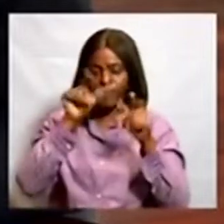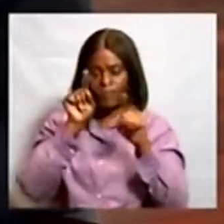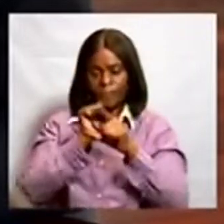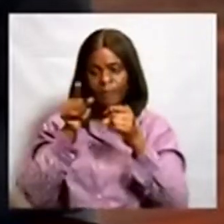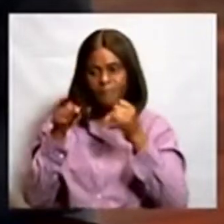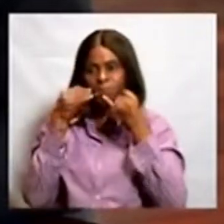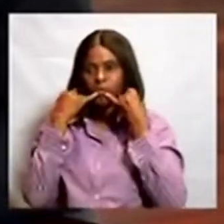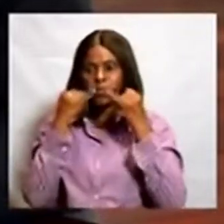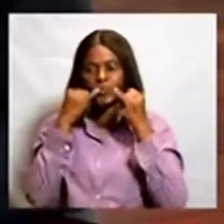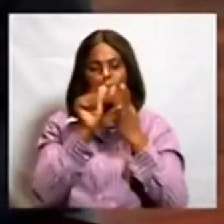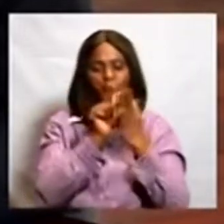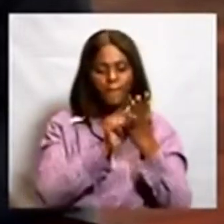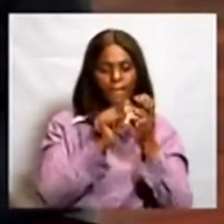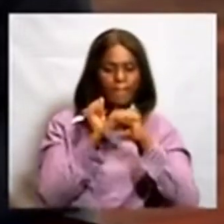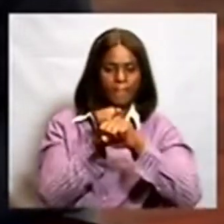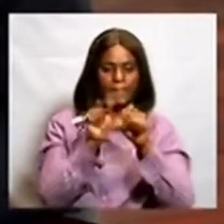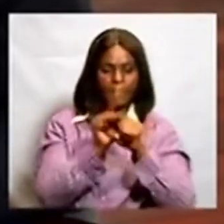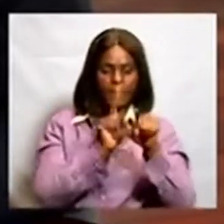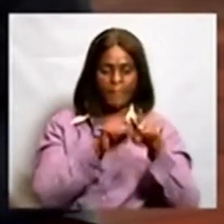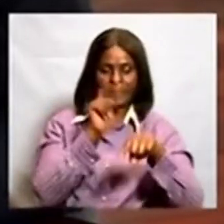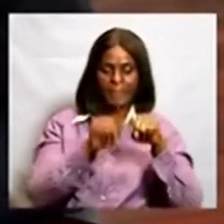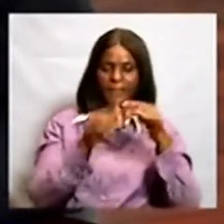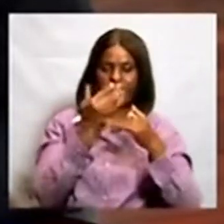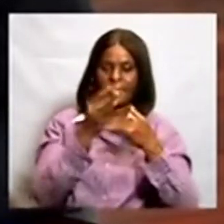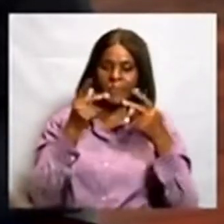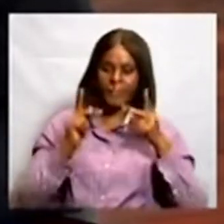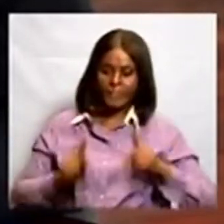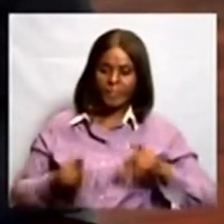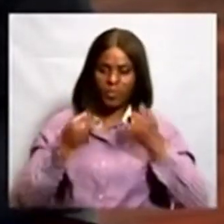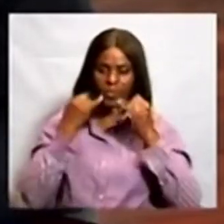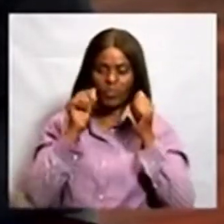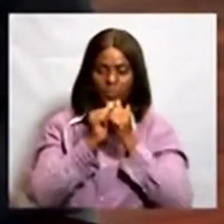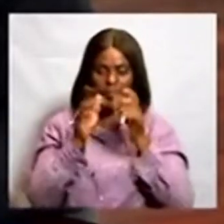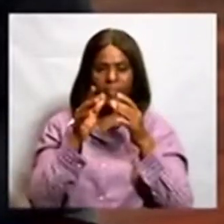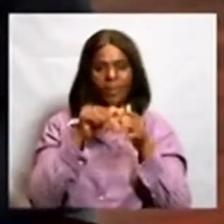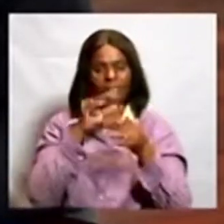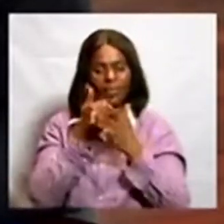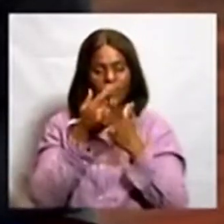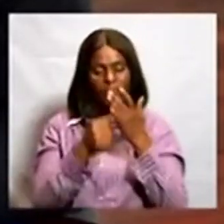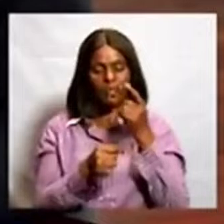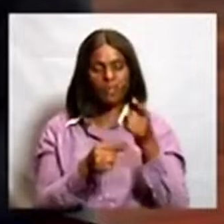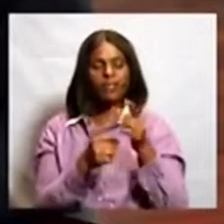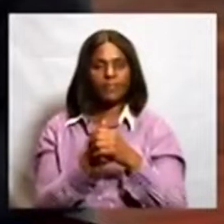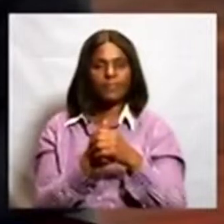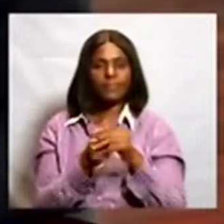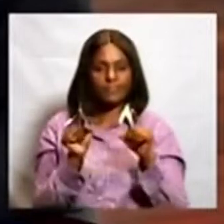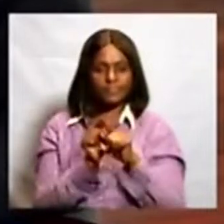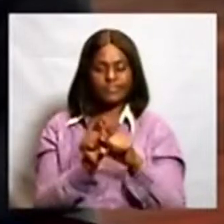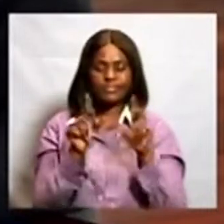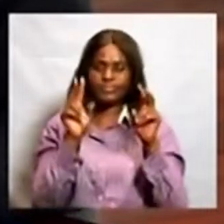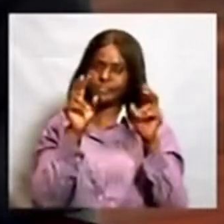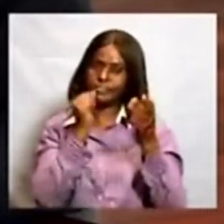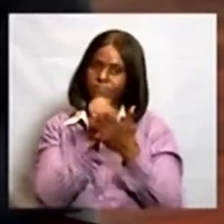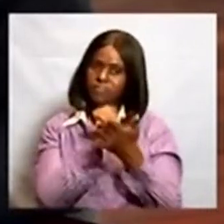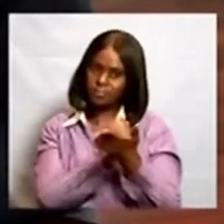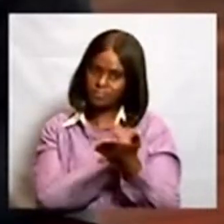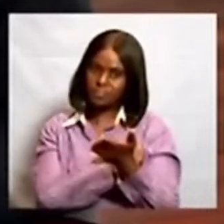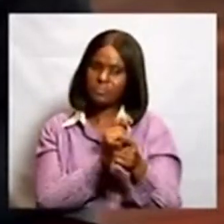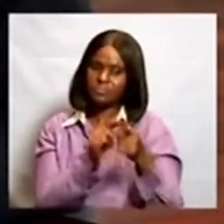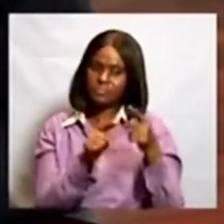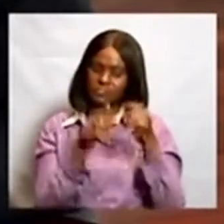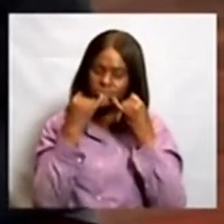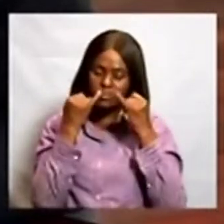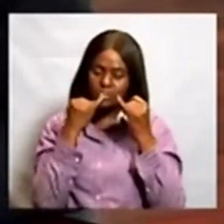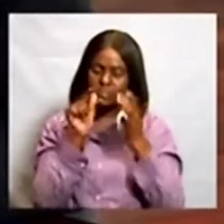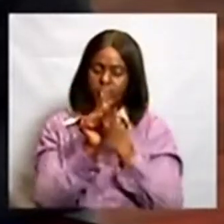Data Protection Act provides that you cannot share personal information without the consent of the subject. But the Data